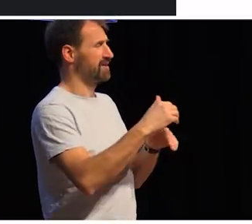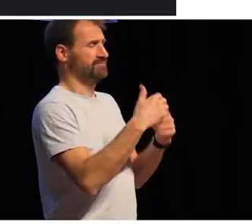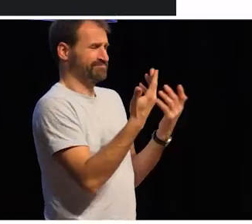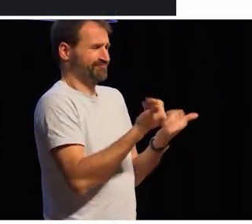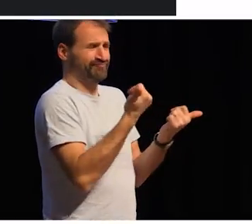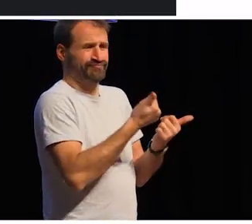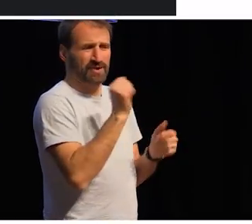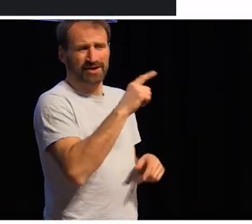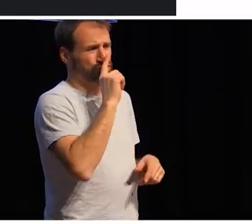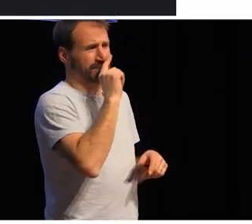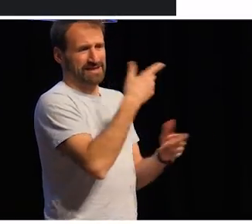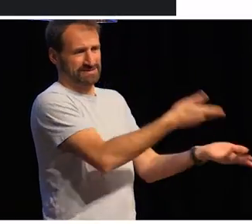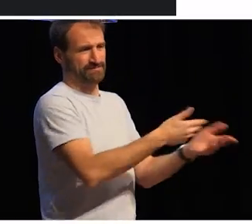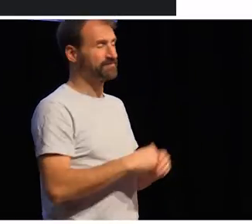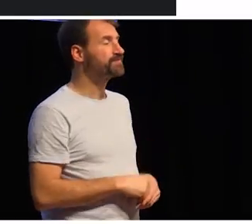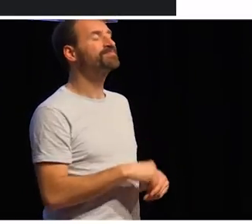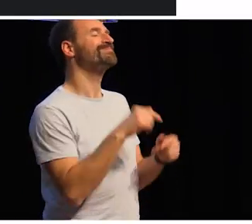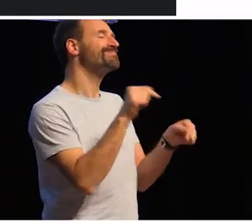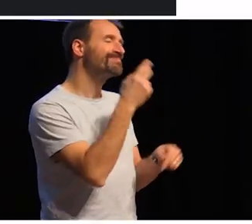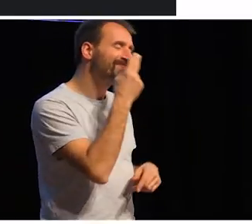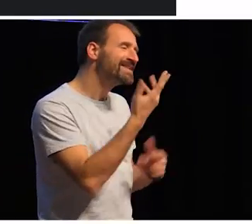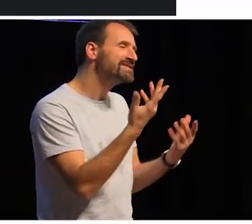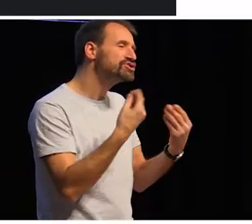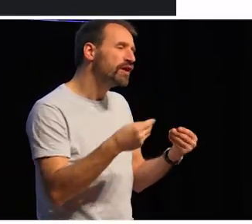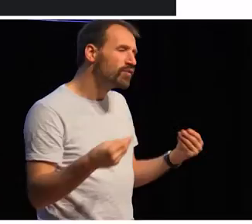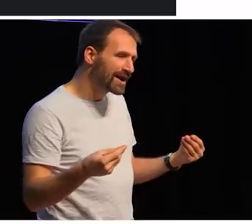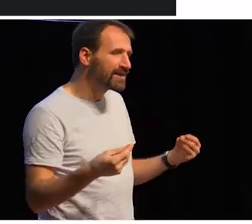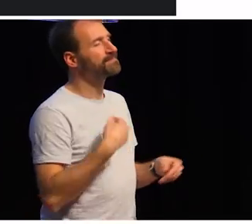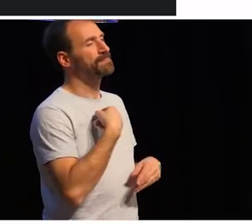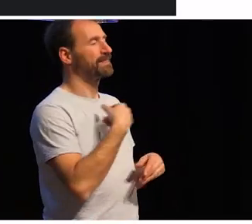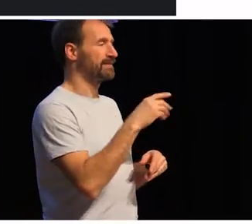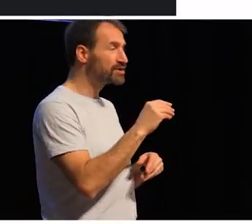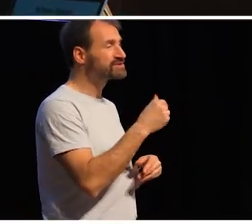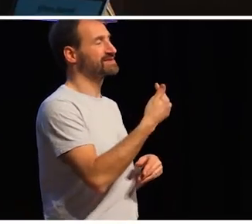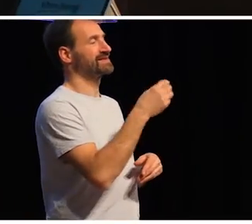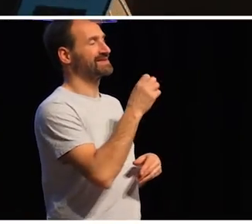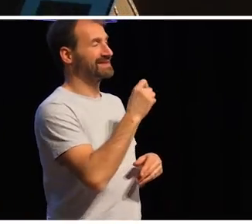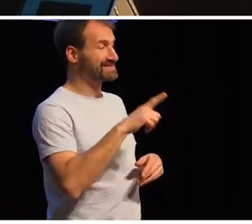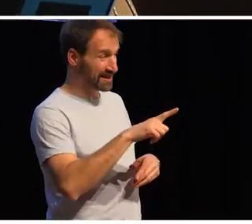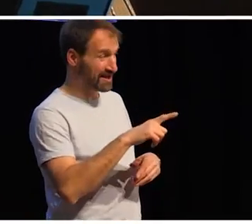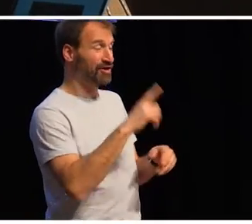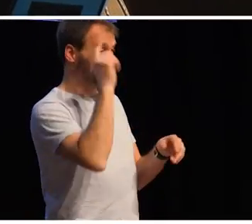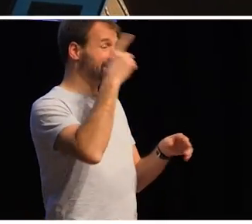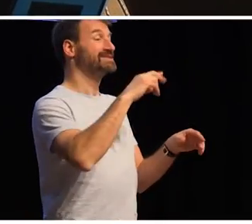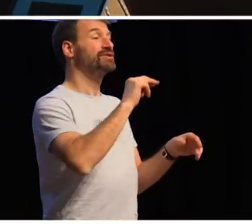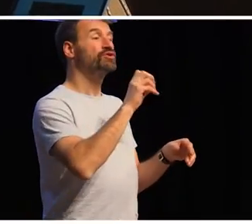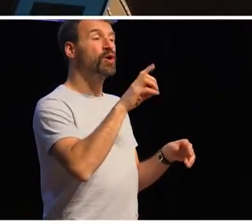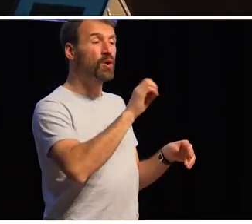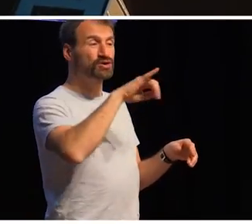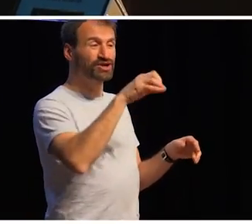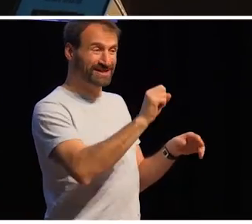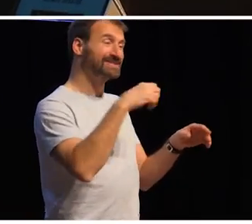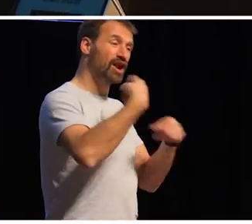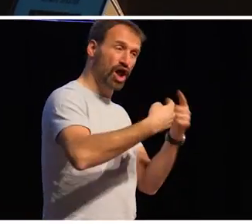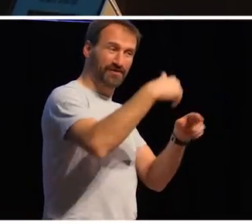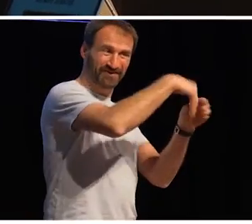let's talk about the software. So I'm using TESL in this case, and Node.js is running inside this, by the way. And all I need to do is do